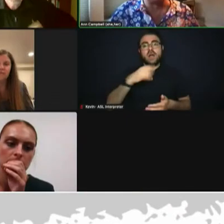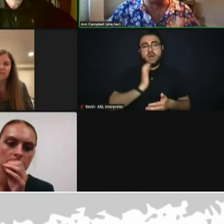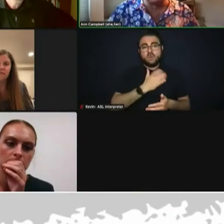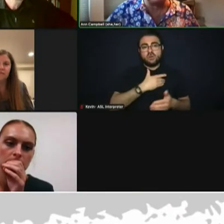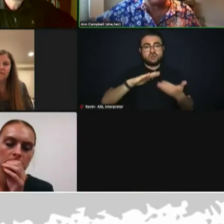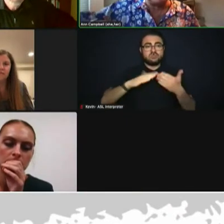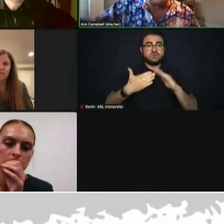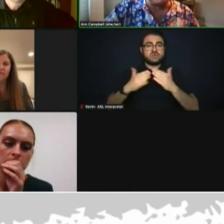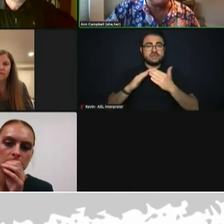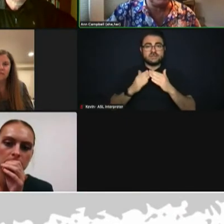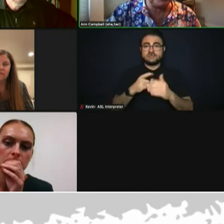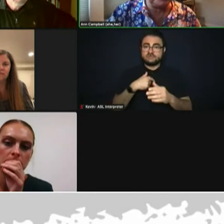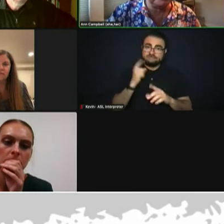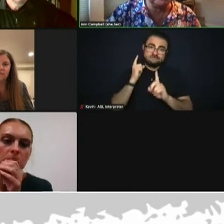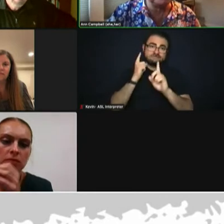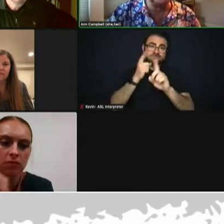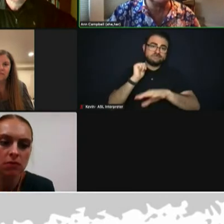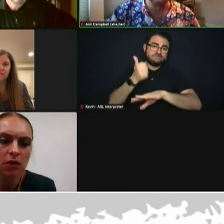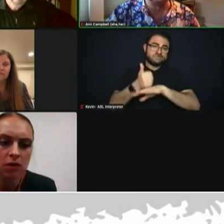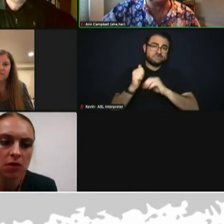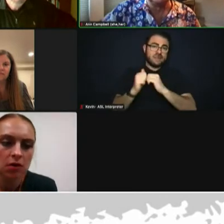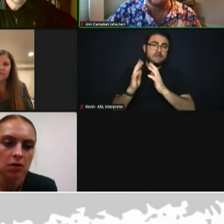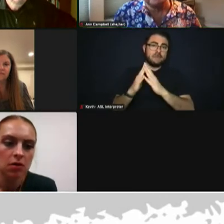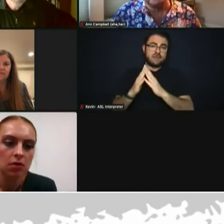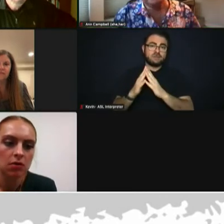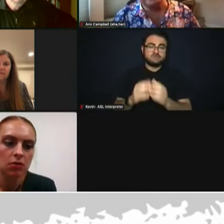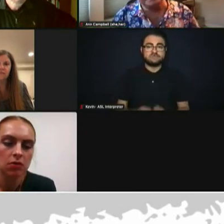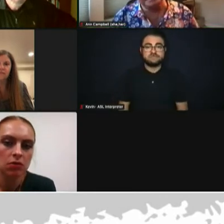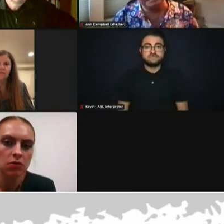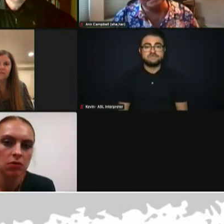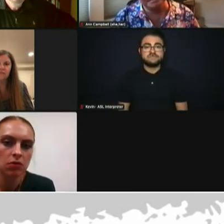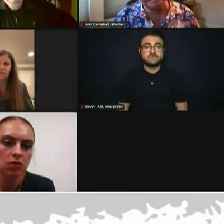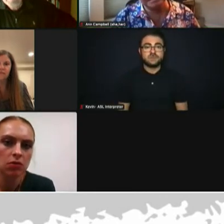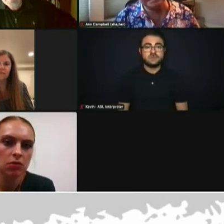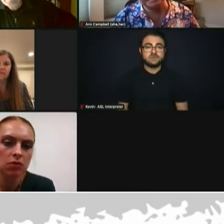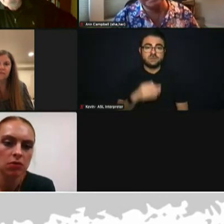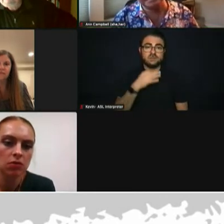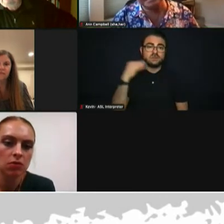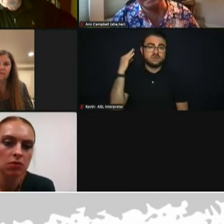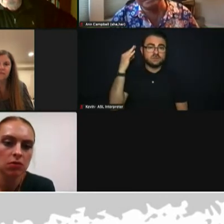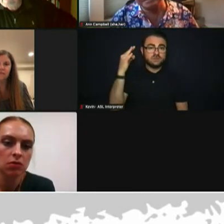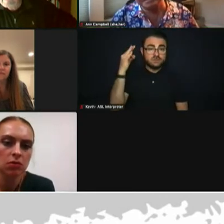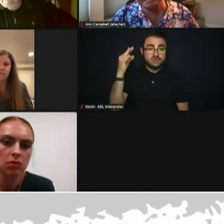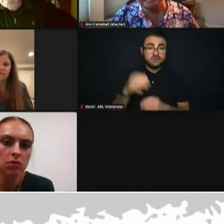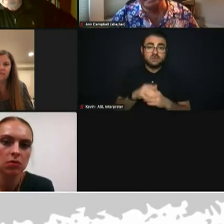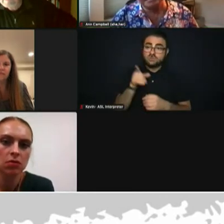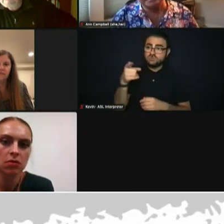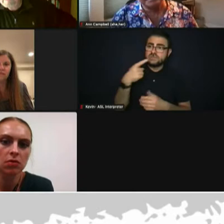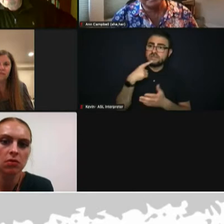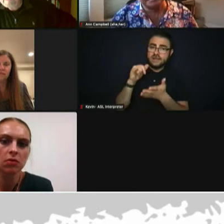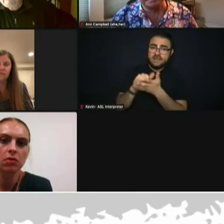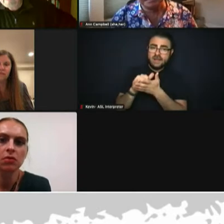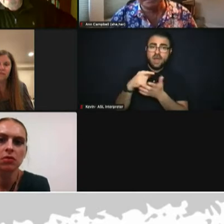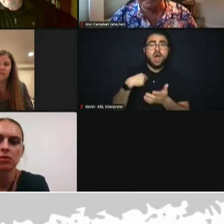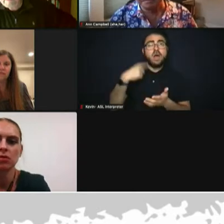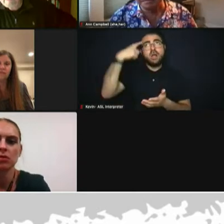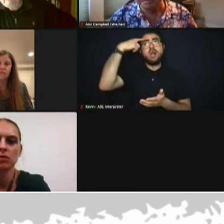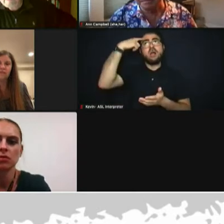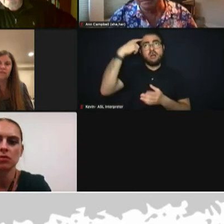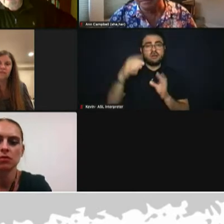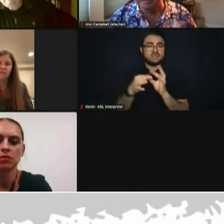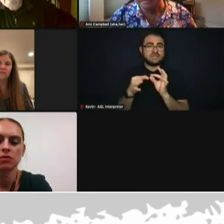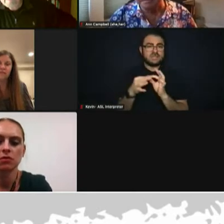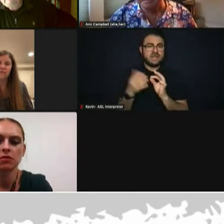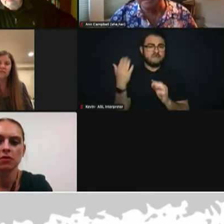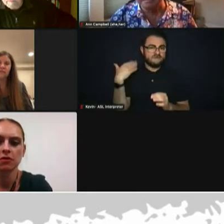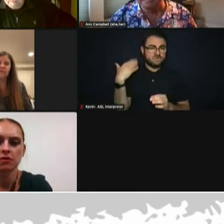to work towards implementation. May I also say something that when you mentioned that, I meant to say this in the previous session